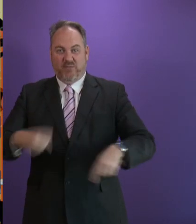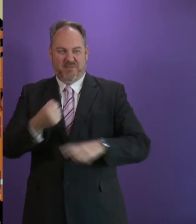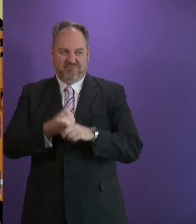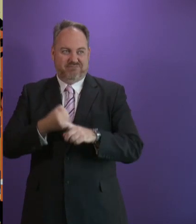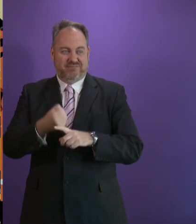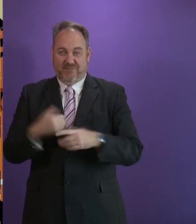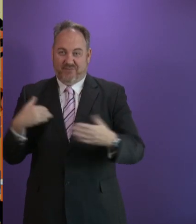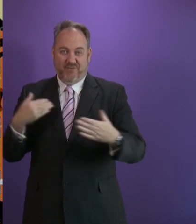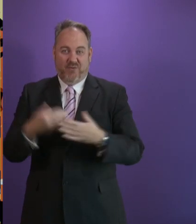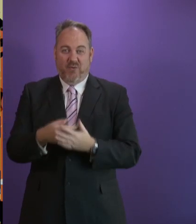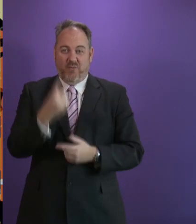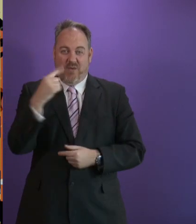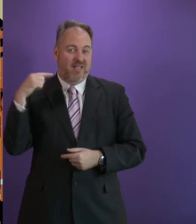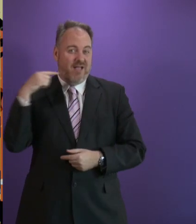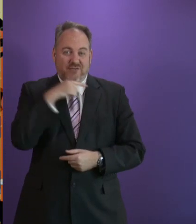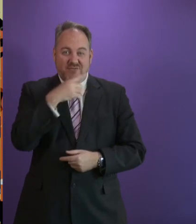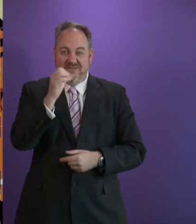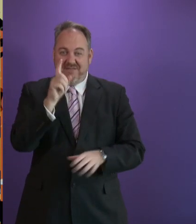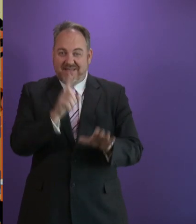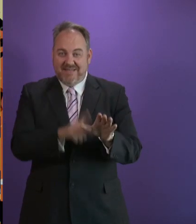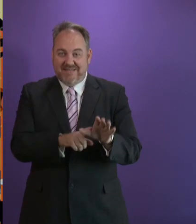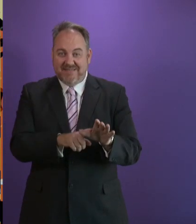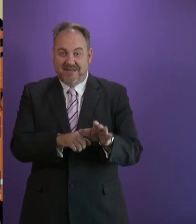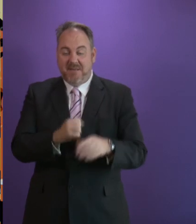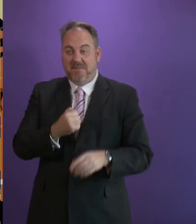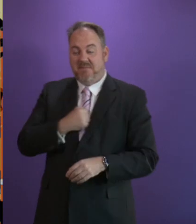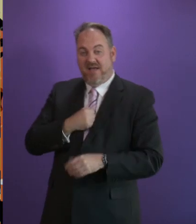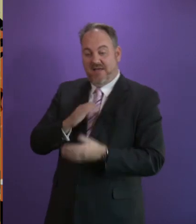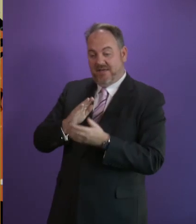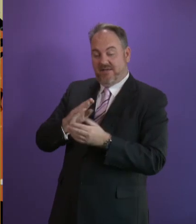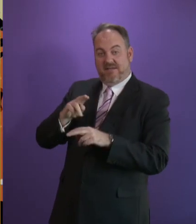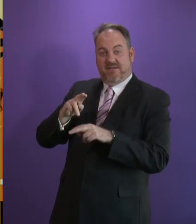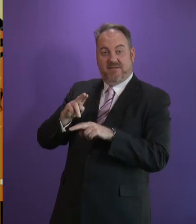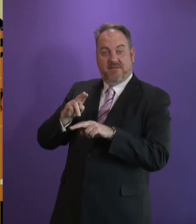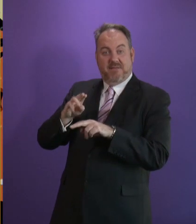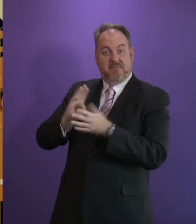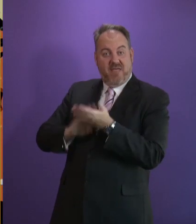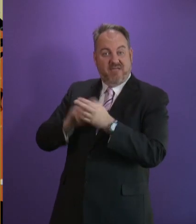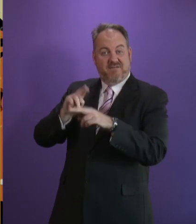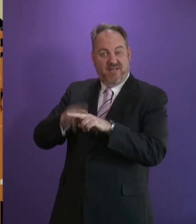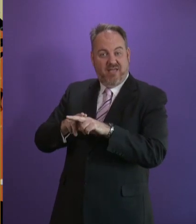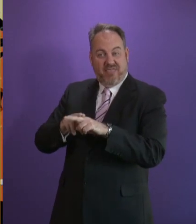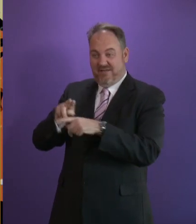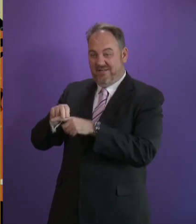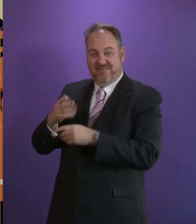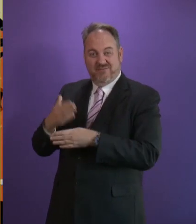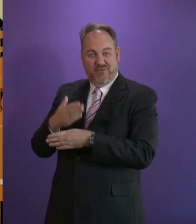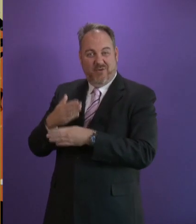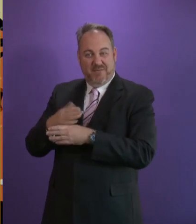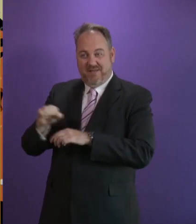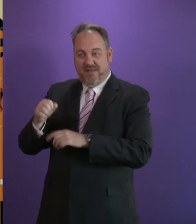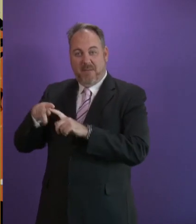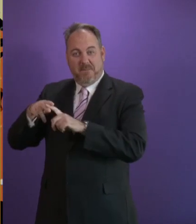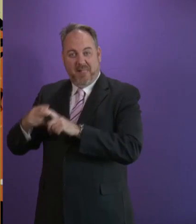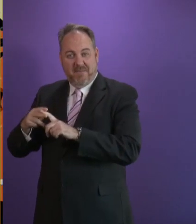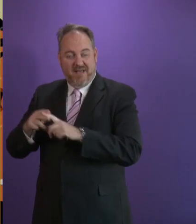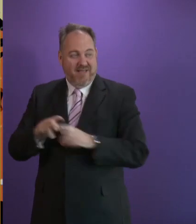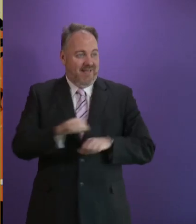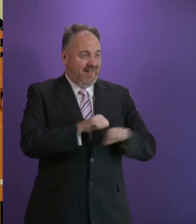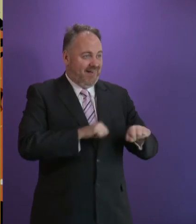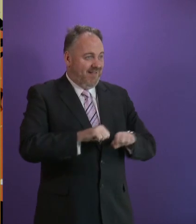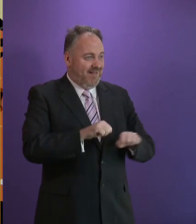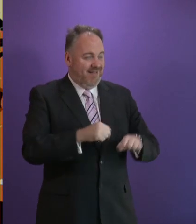years. And if a daughter of a cleaner and a plumber from Poland can do this, I believe that all of us can